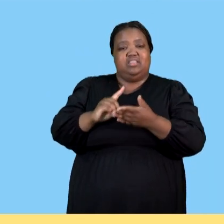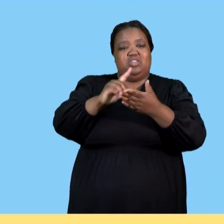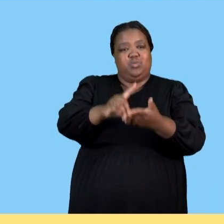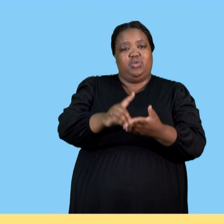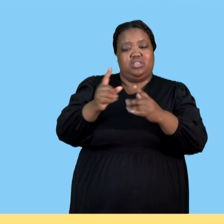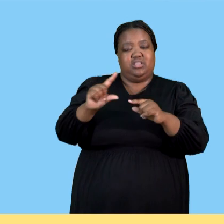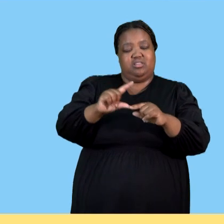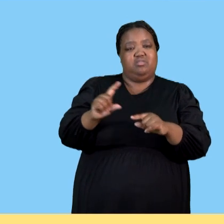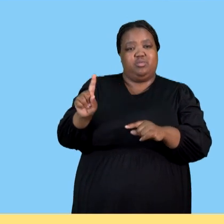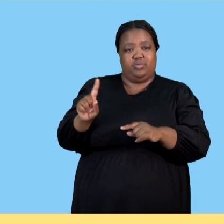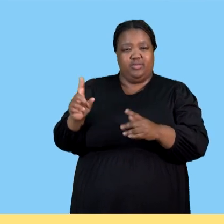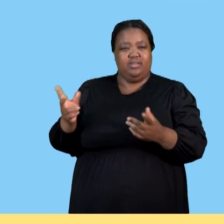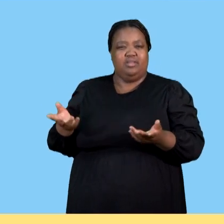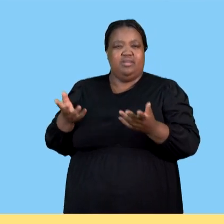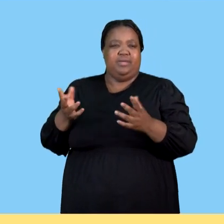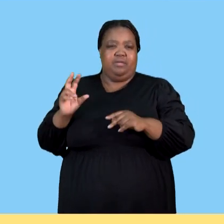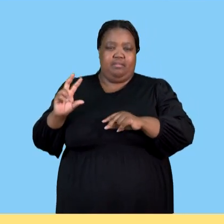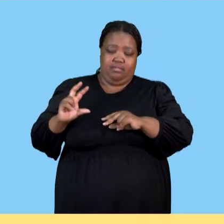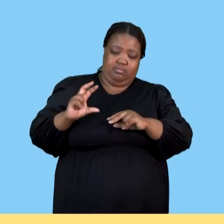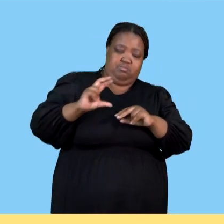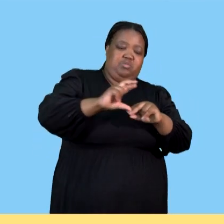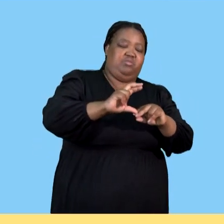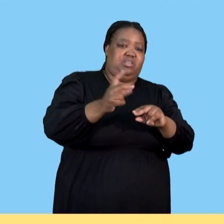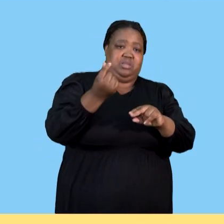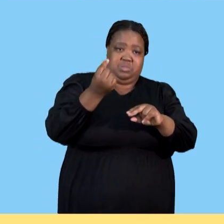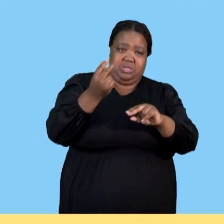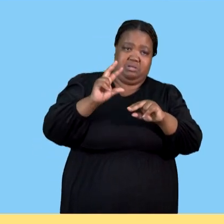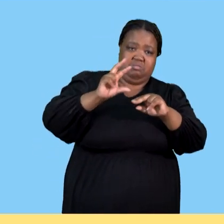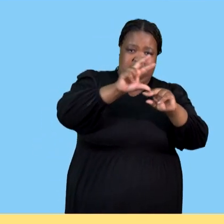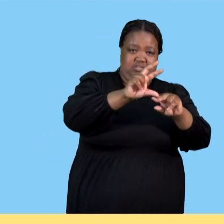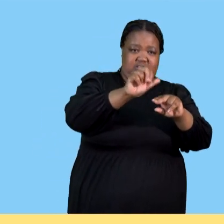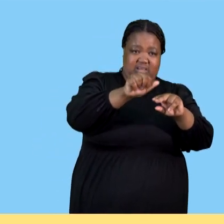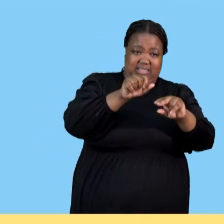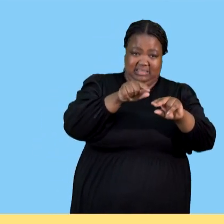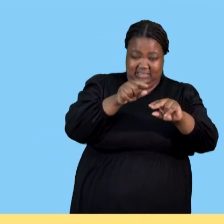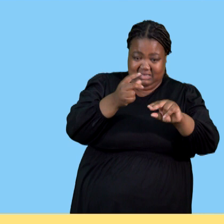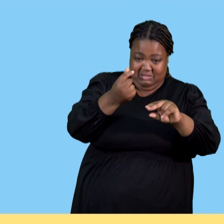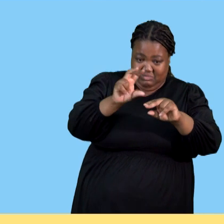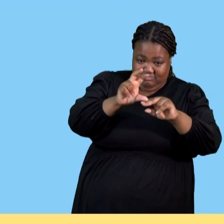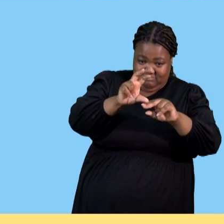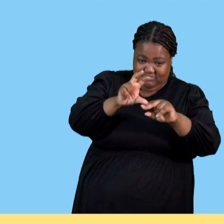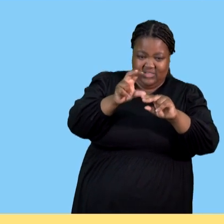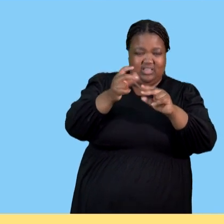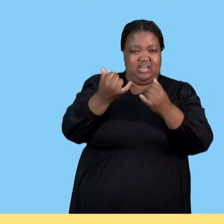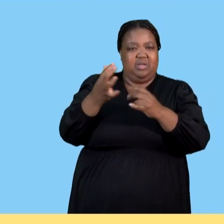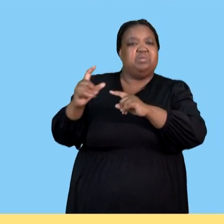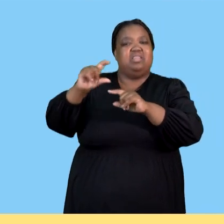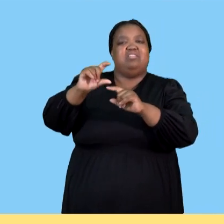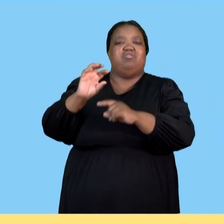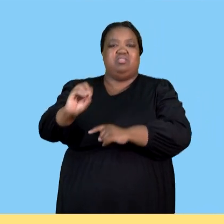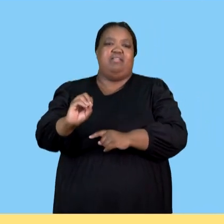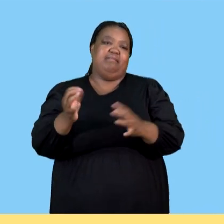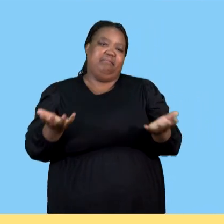deposit. Investments matured, when we have invested money and then that investment